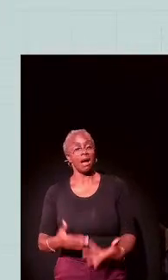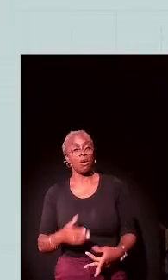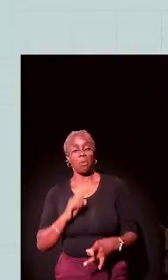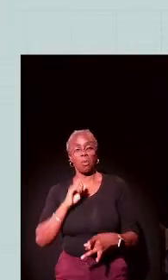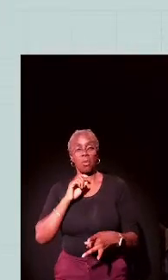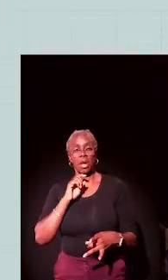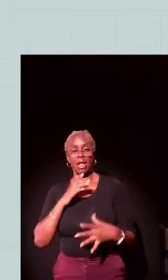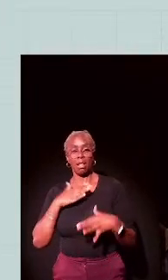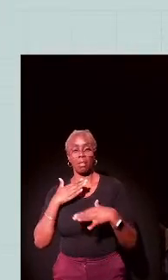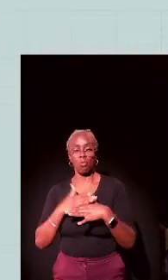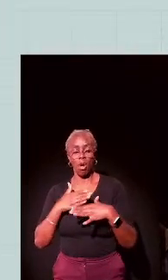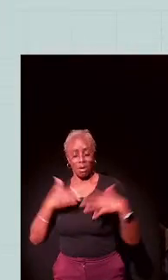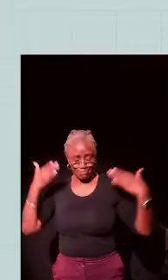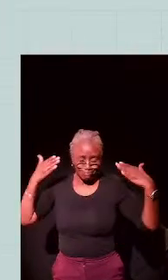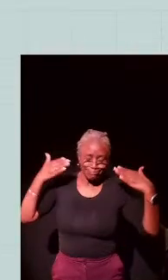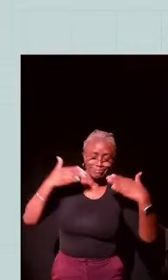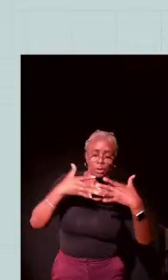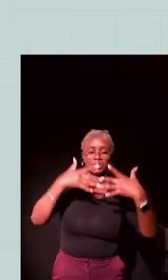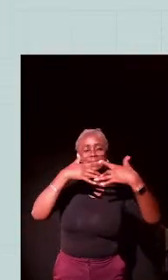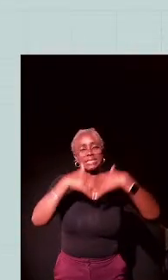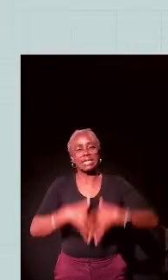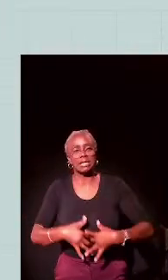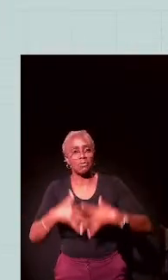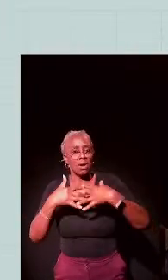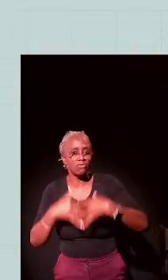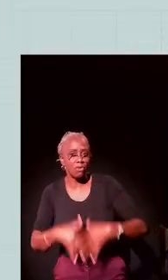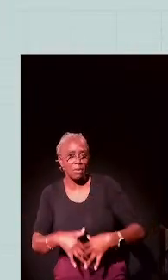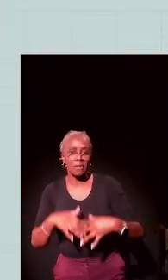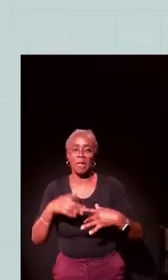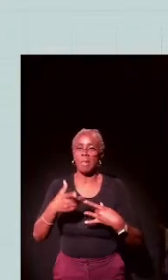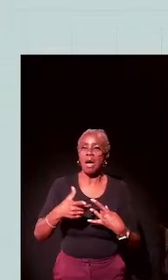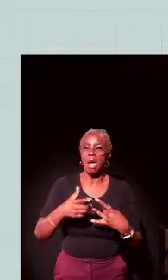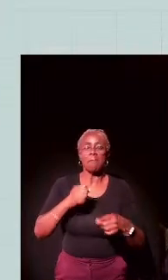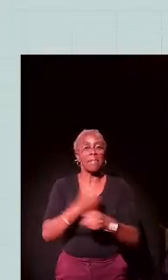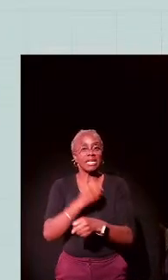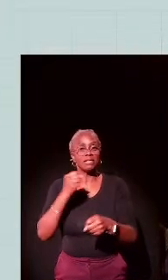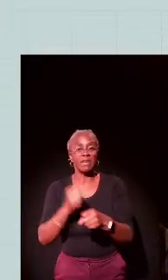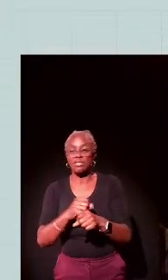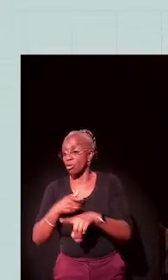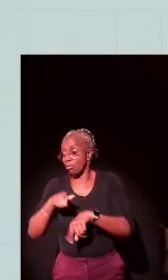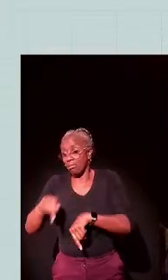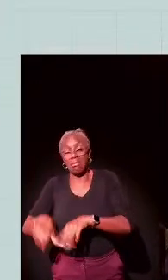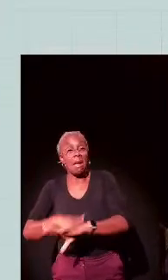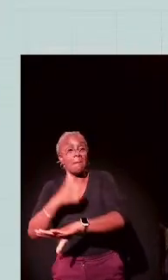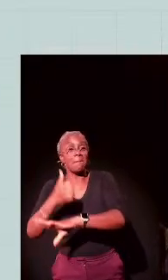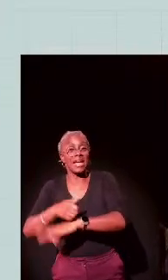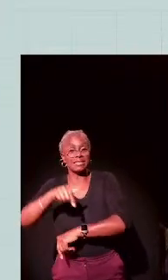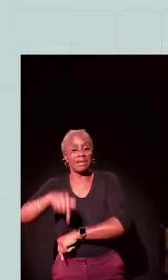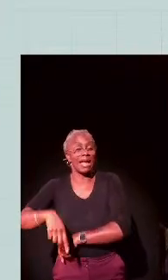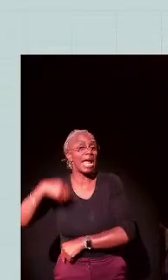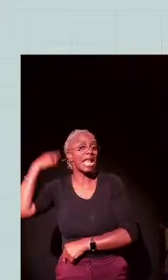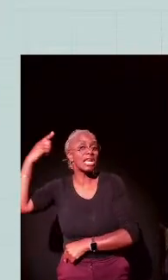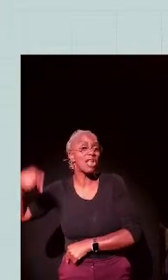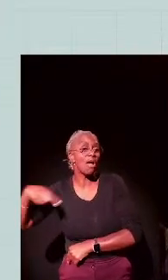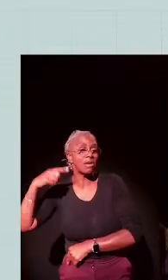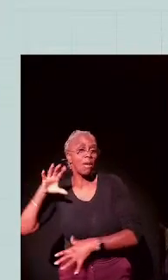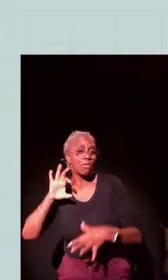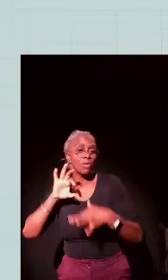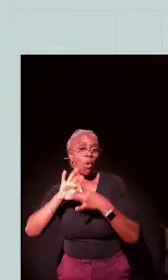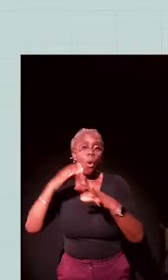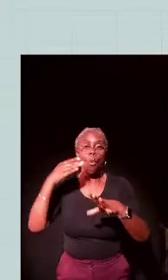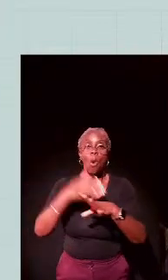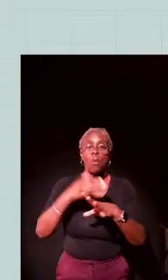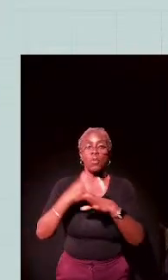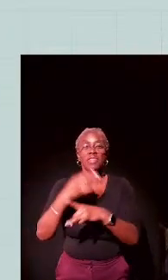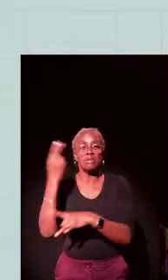working with Nothing Technology, who are a consumer electronics manufacturer based in London. I work with them as a technologist, so I help them